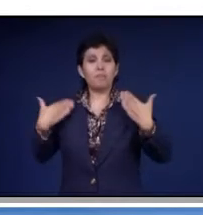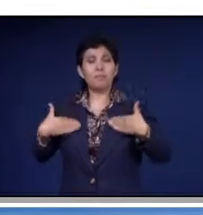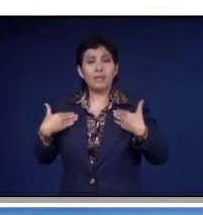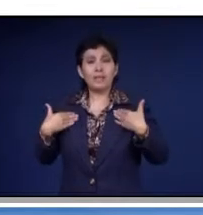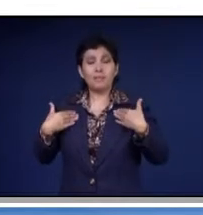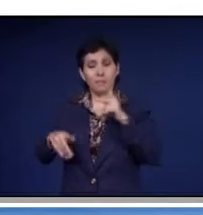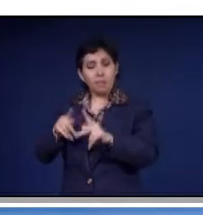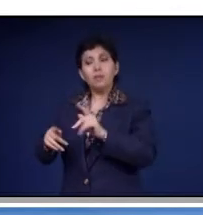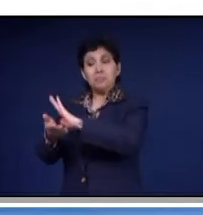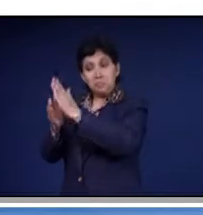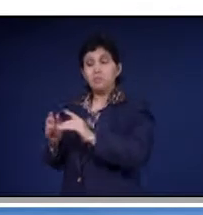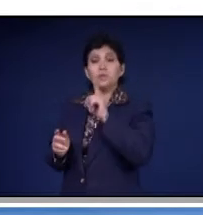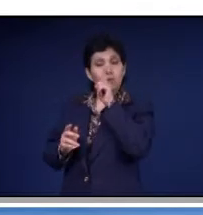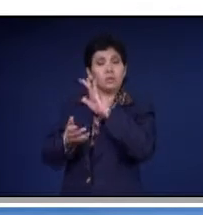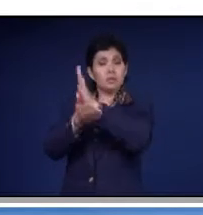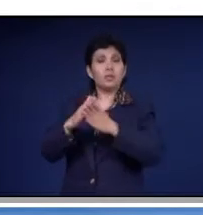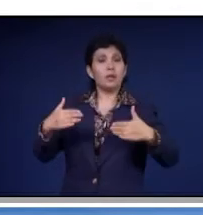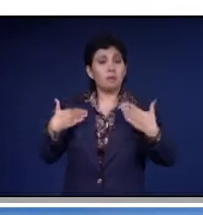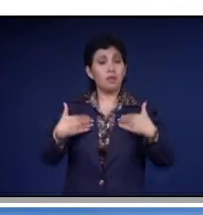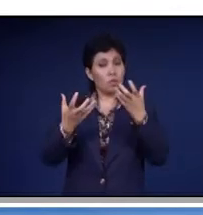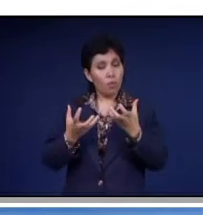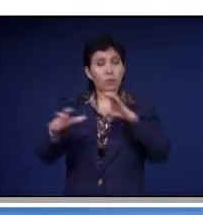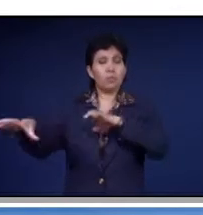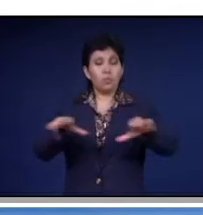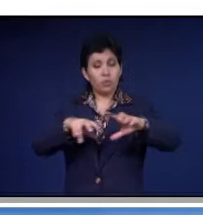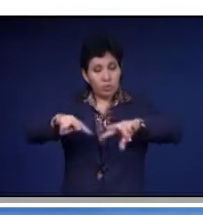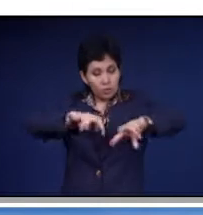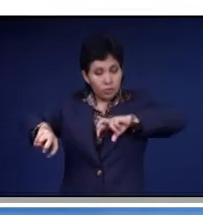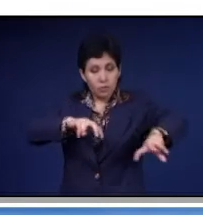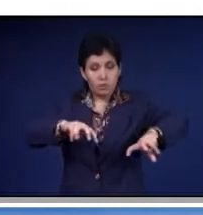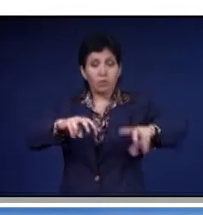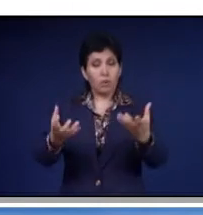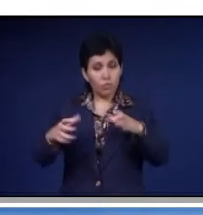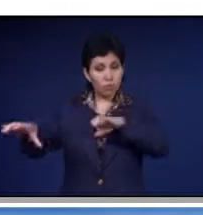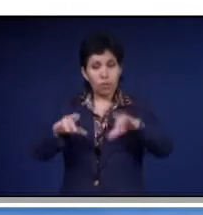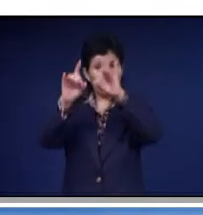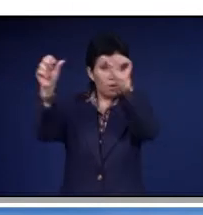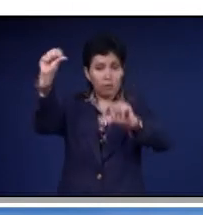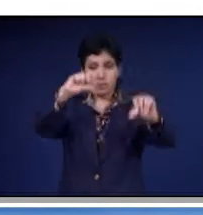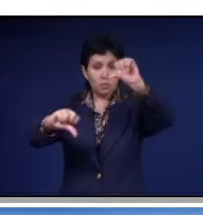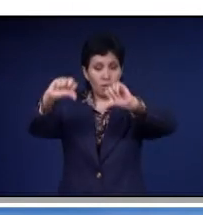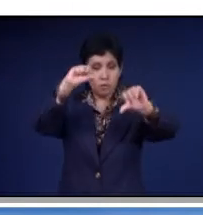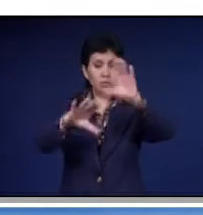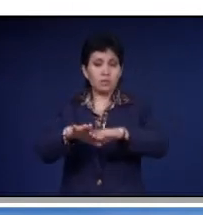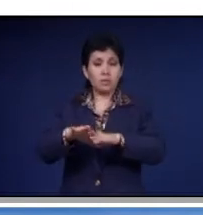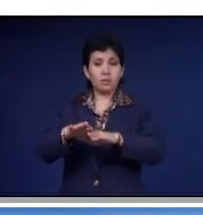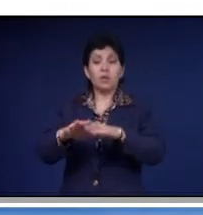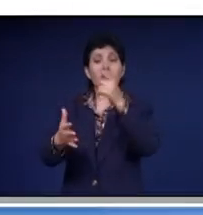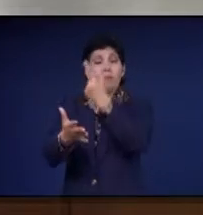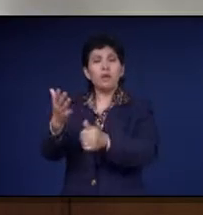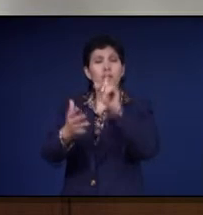happy as well. Now, you want to do a research, you want to do an experiment. So you have to figure out what to